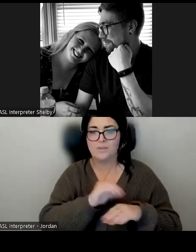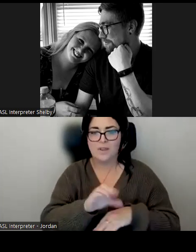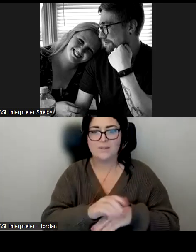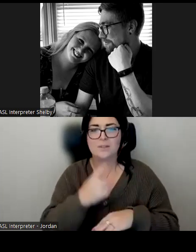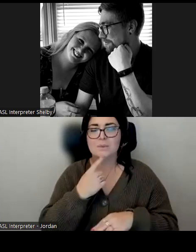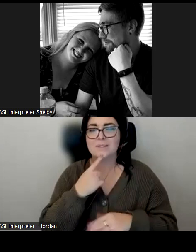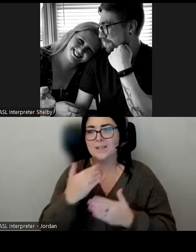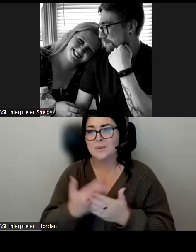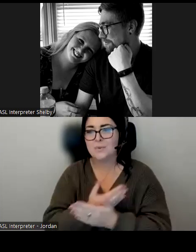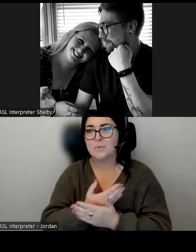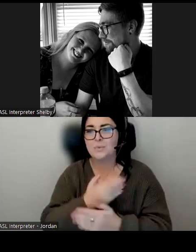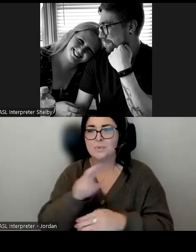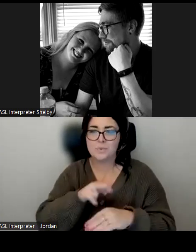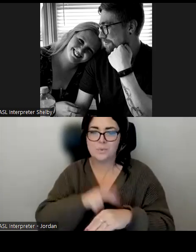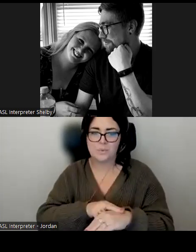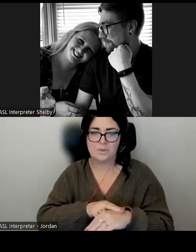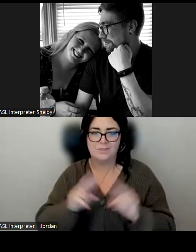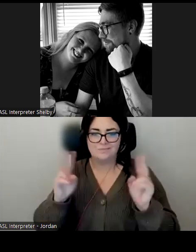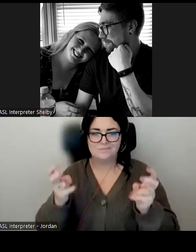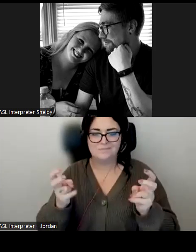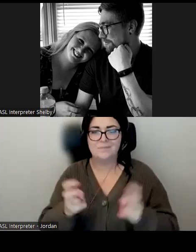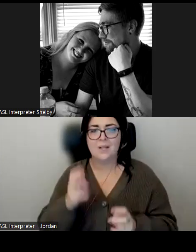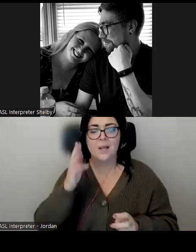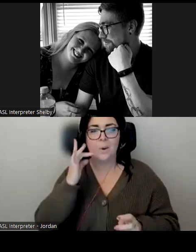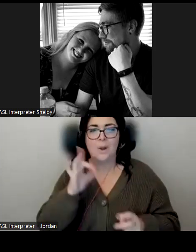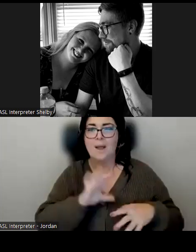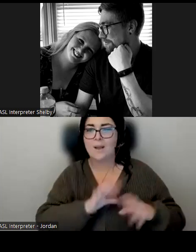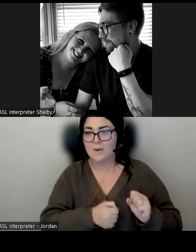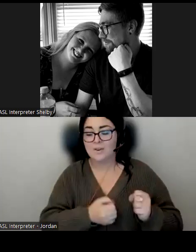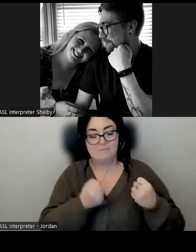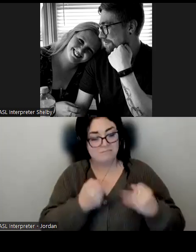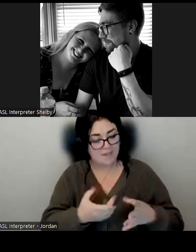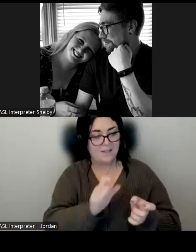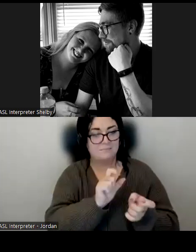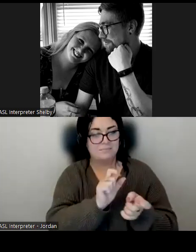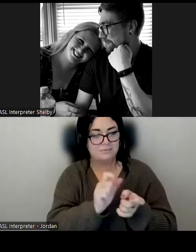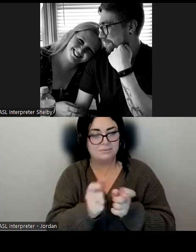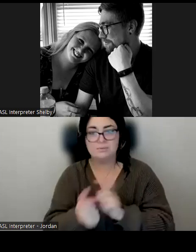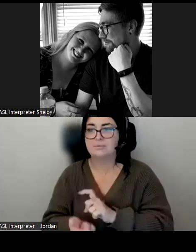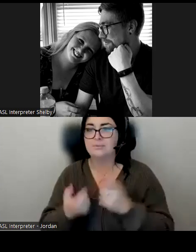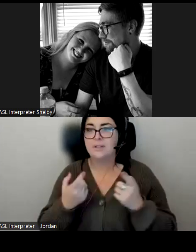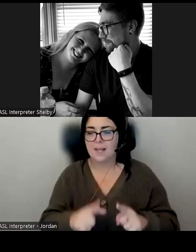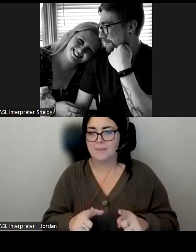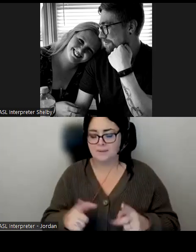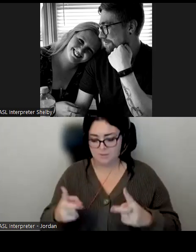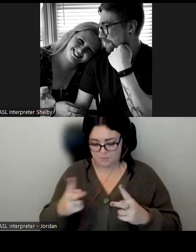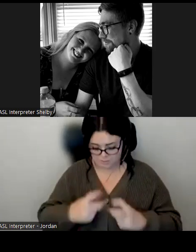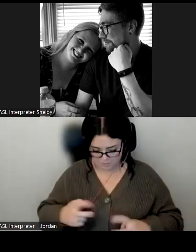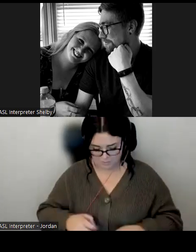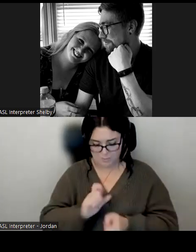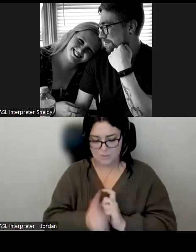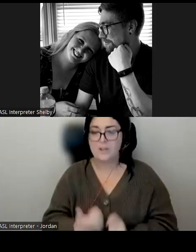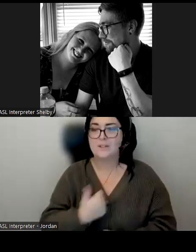as well. And that's because grief involves a lot of changes, including changes within your own self. And it